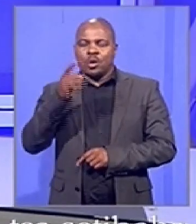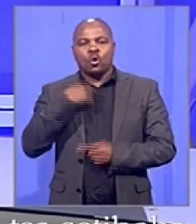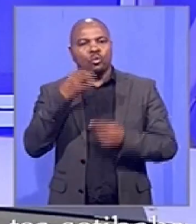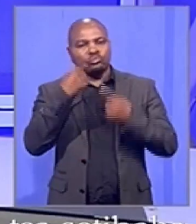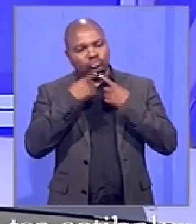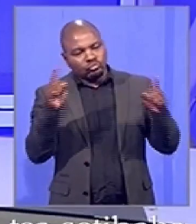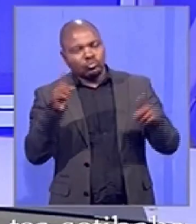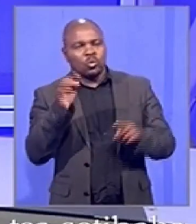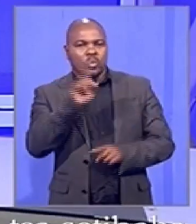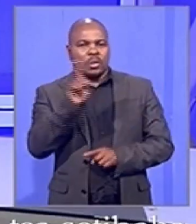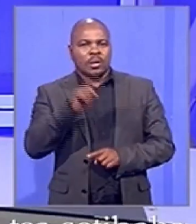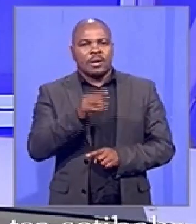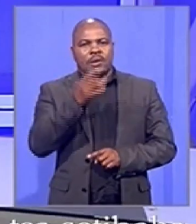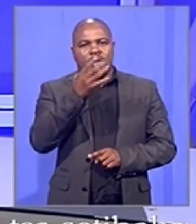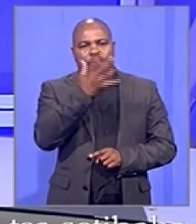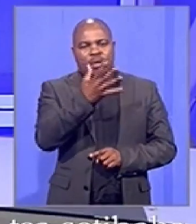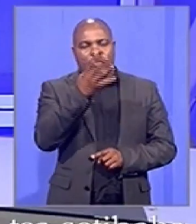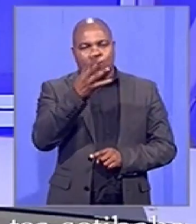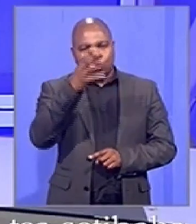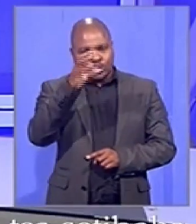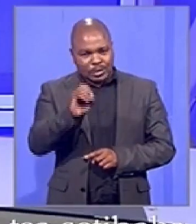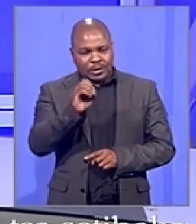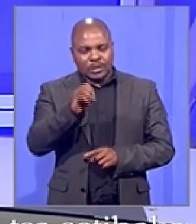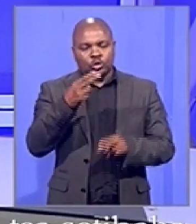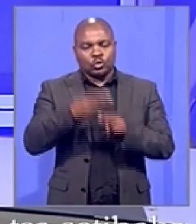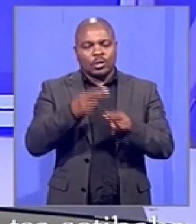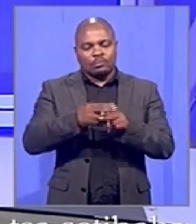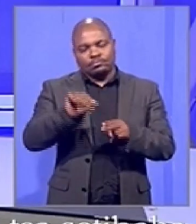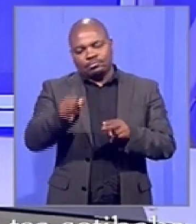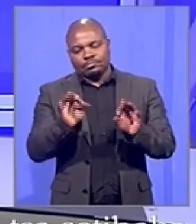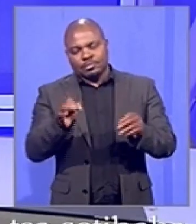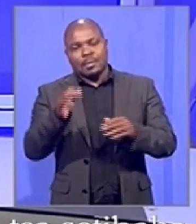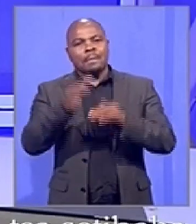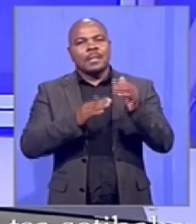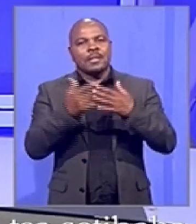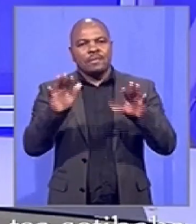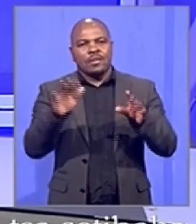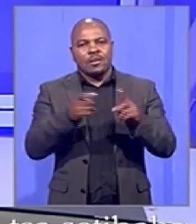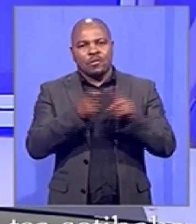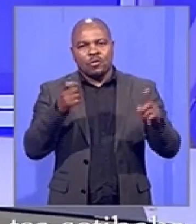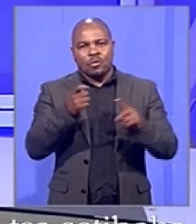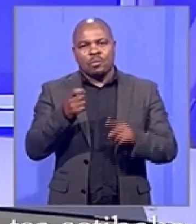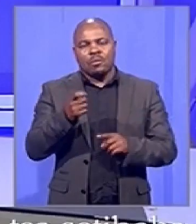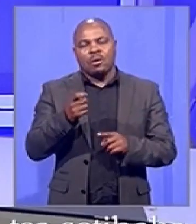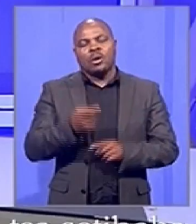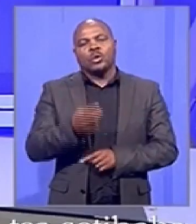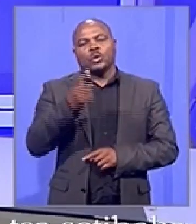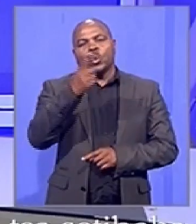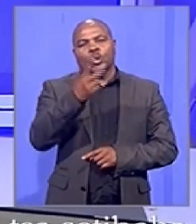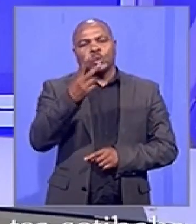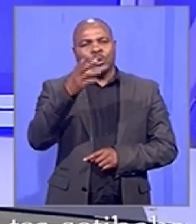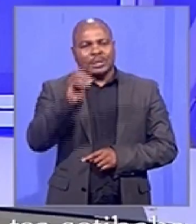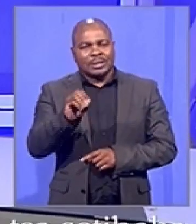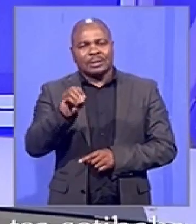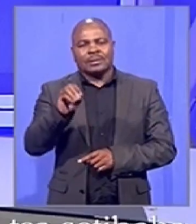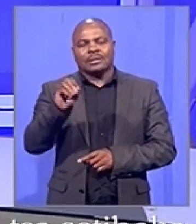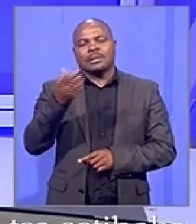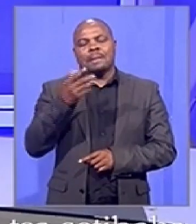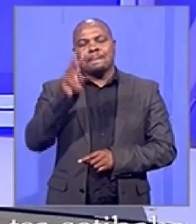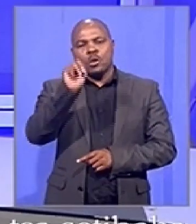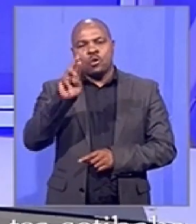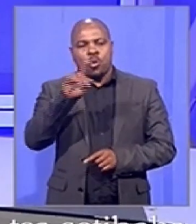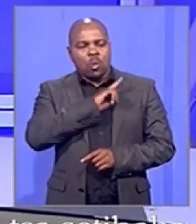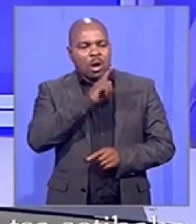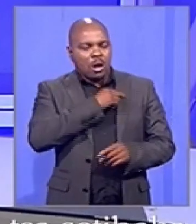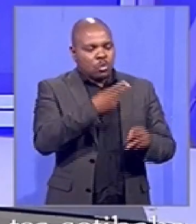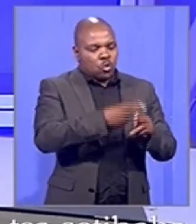a 540 lekesheng la Campbell ka diranta tse di milione tse 120 e le ho fedisa matlwana a mabakete